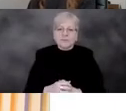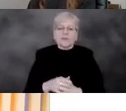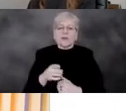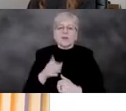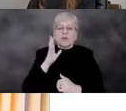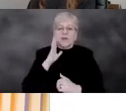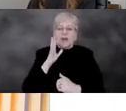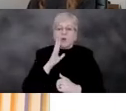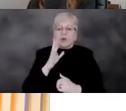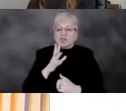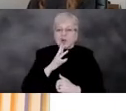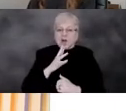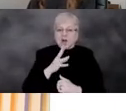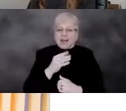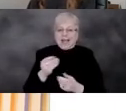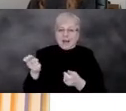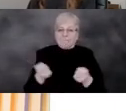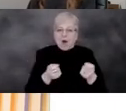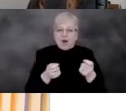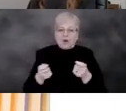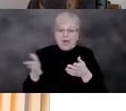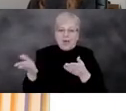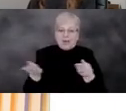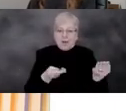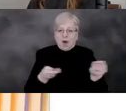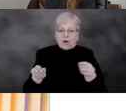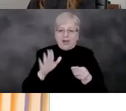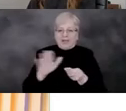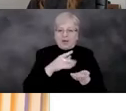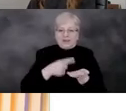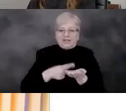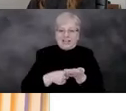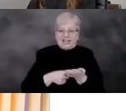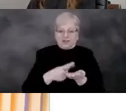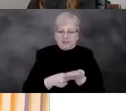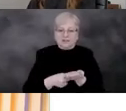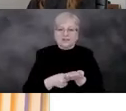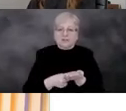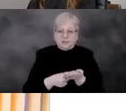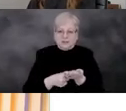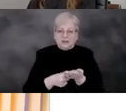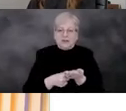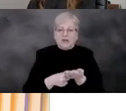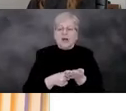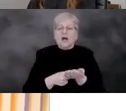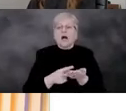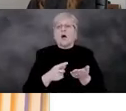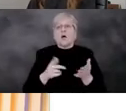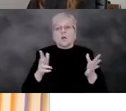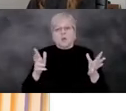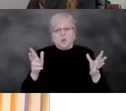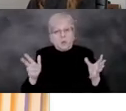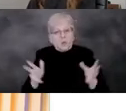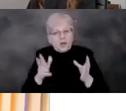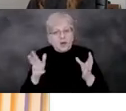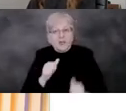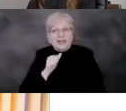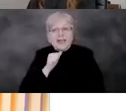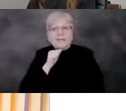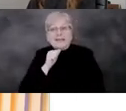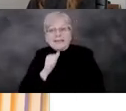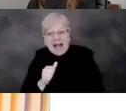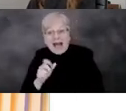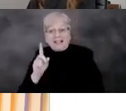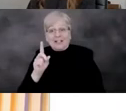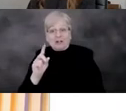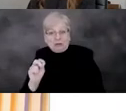moderated discussion about their work. They are not to, as you know, they are encouraged not to do what they would do in a paper session, because that's not